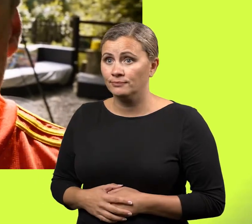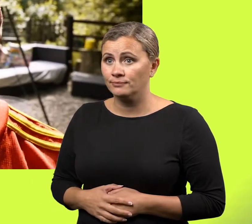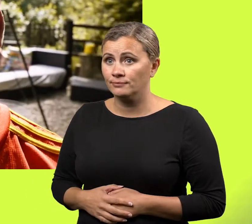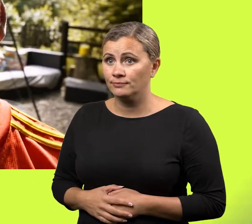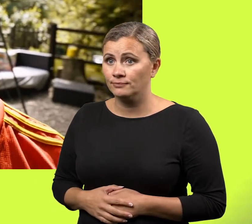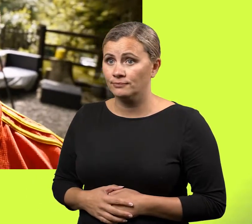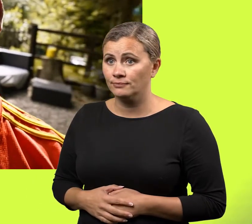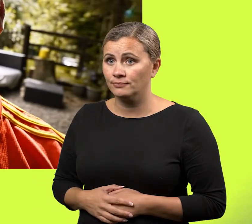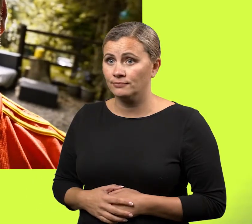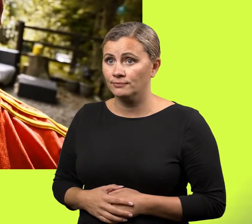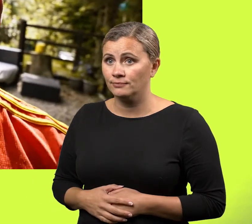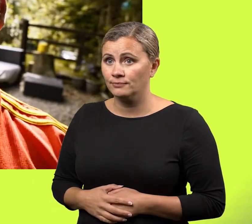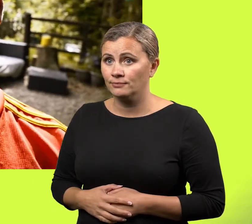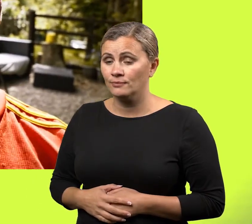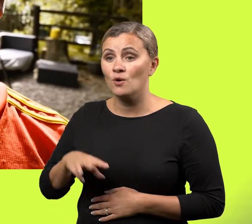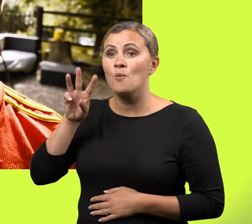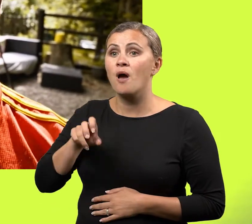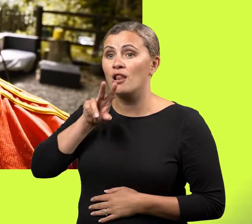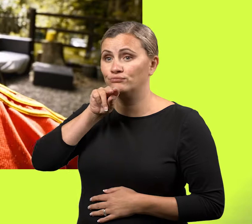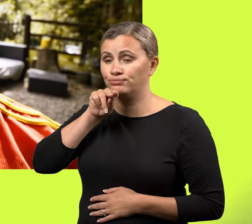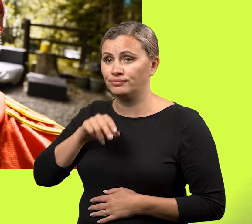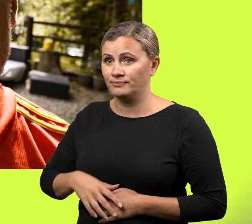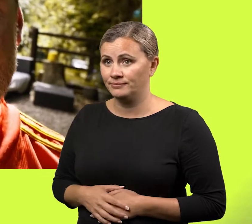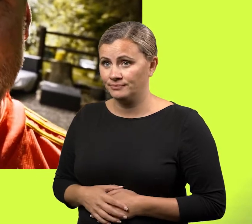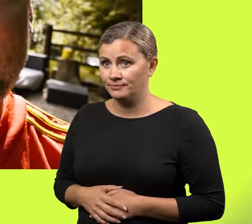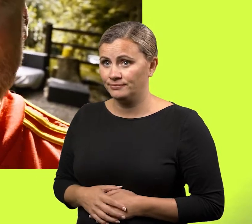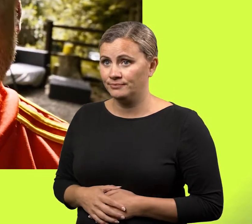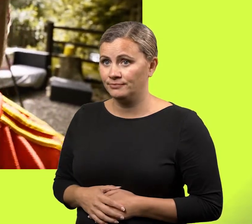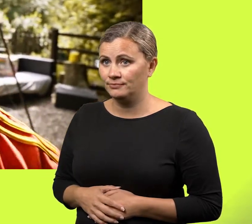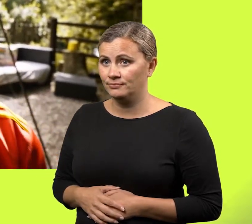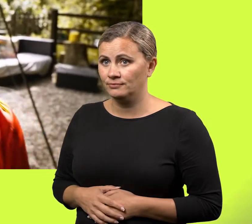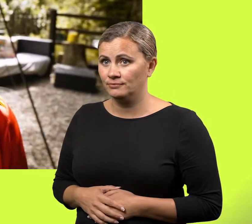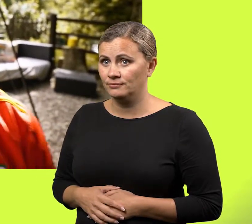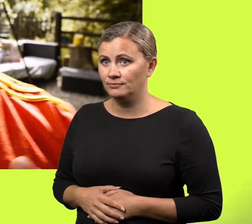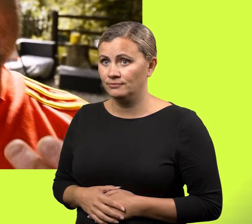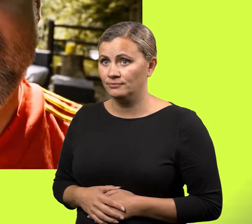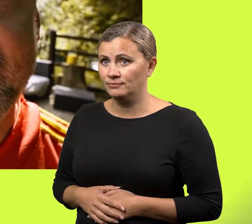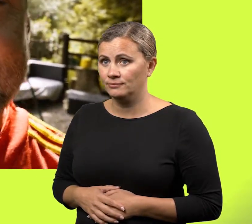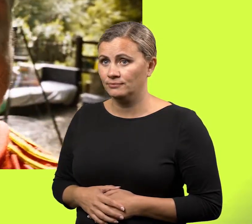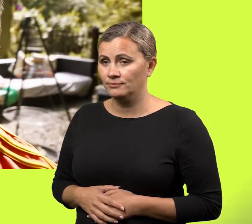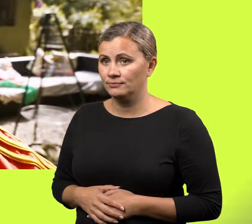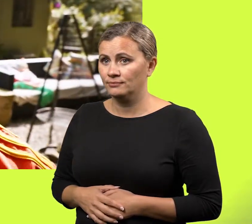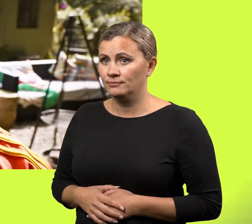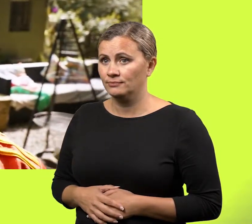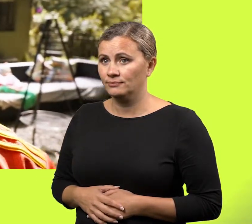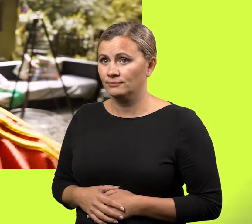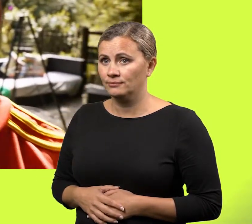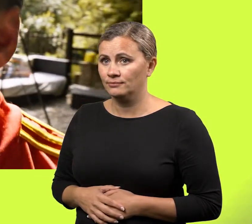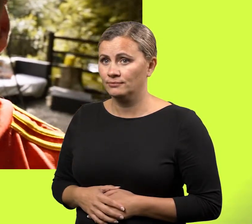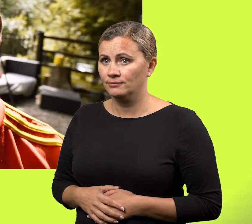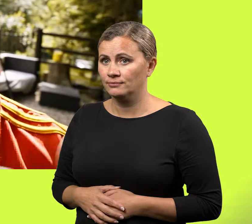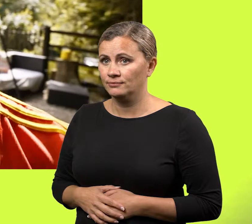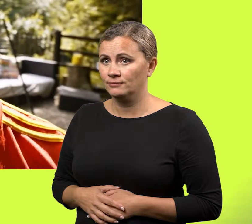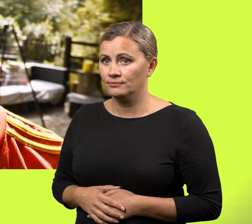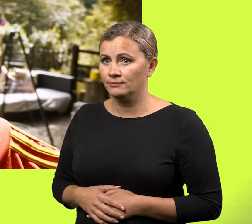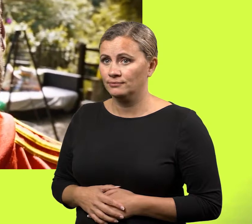pawb ddim yn perffaith. Mine isn't. Ond dim ots. Mae pobl yn trio. Mae pobl yn tynnu at ei gilydd. A mae pobl o gwmpas